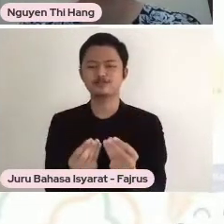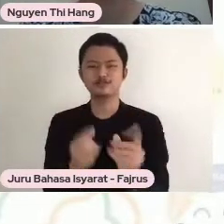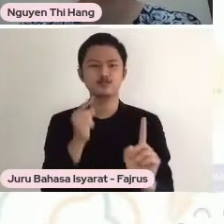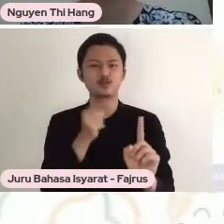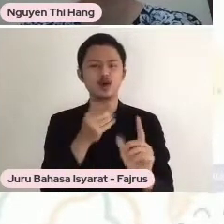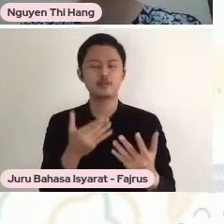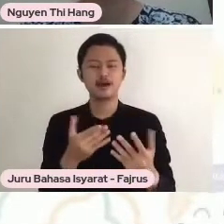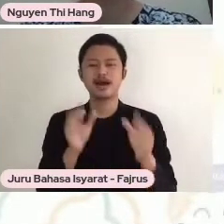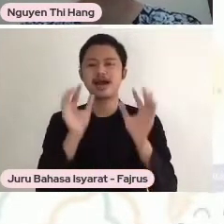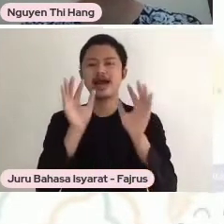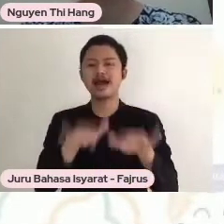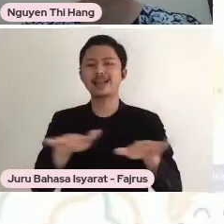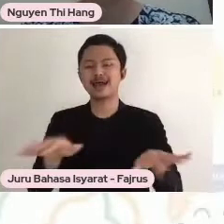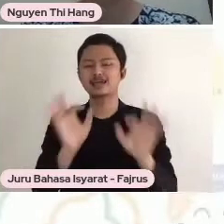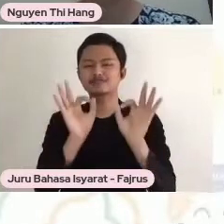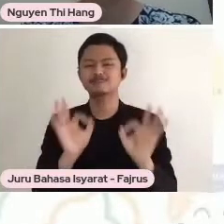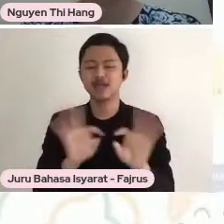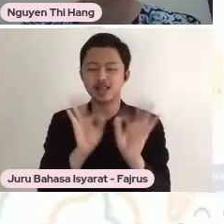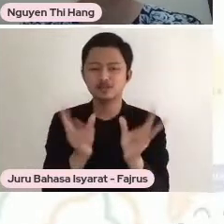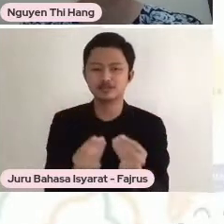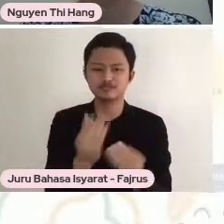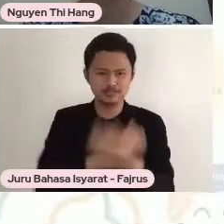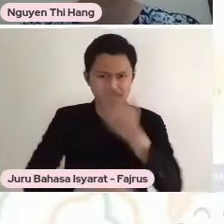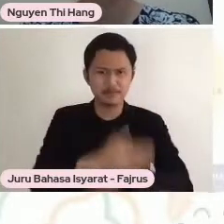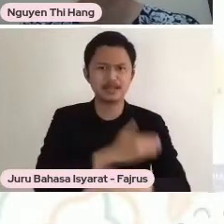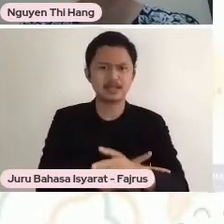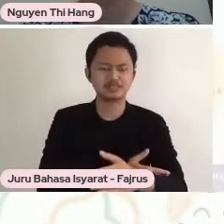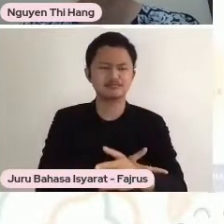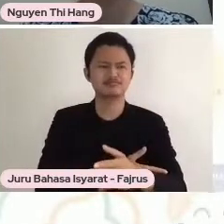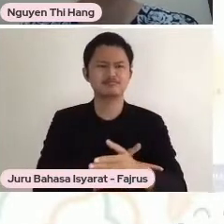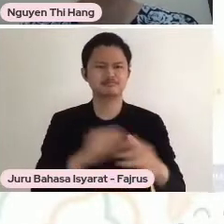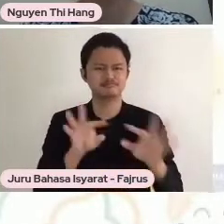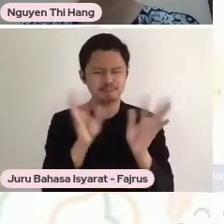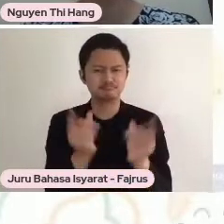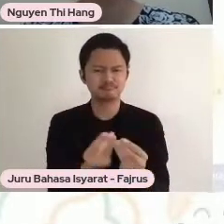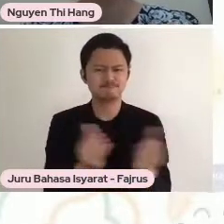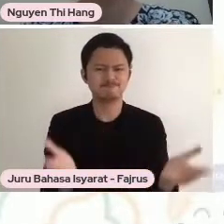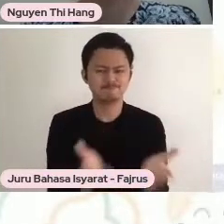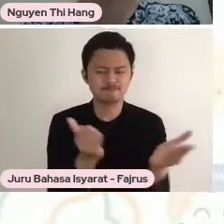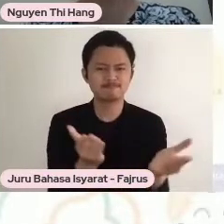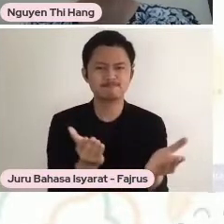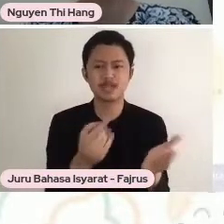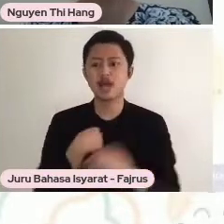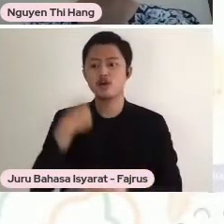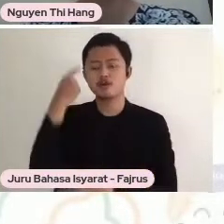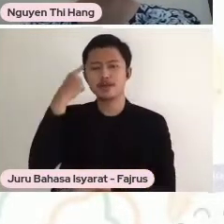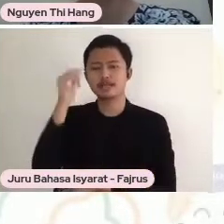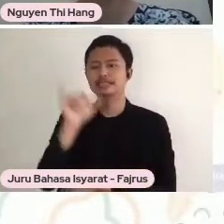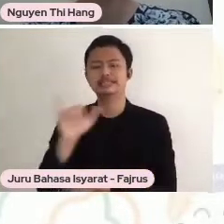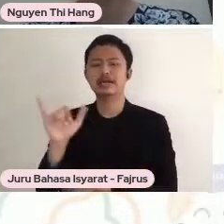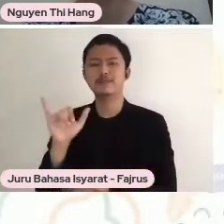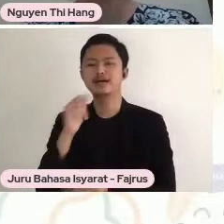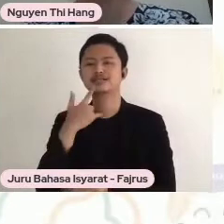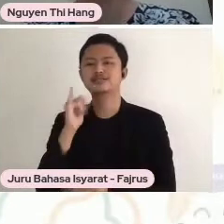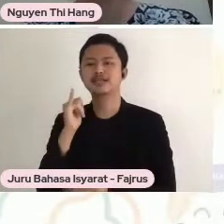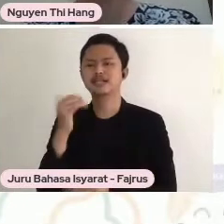children and those with disabilities, and I think it is the same with all Asian